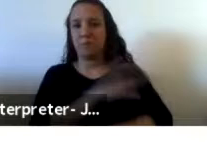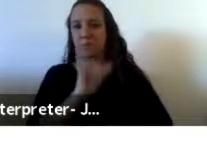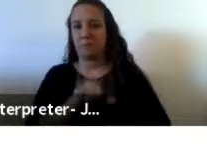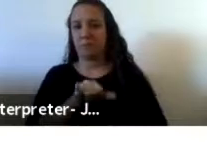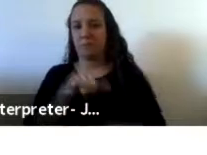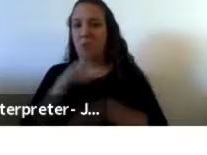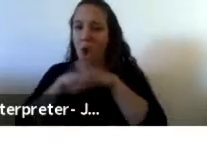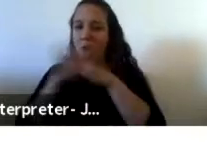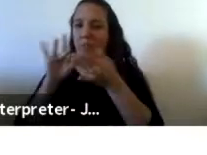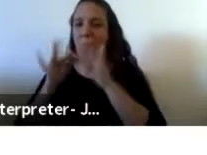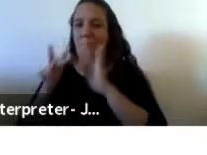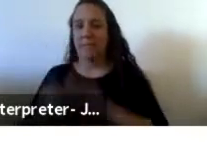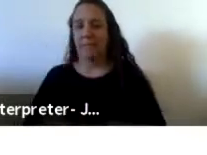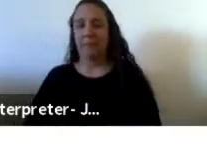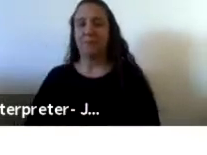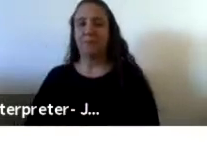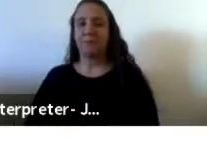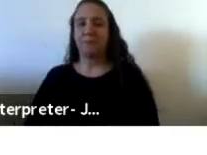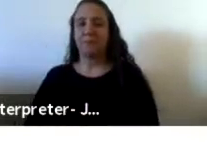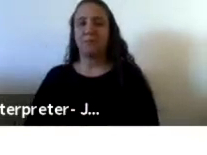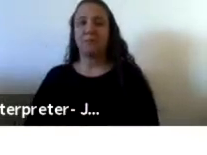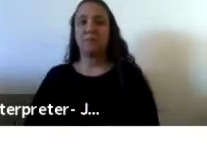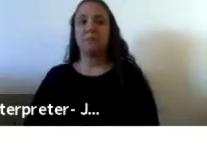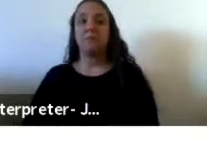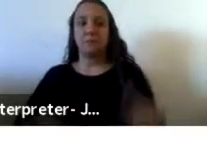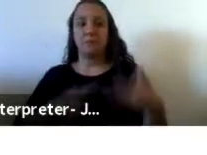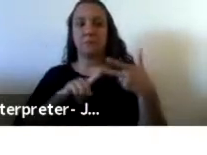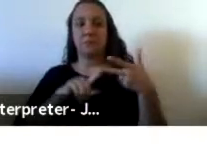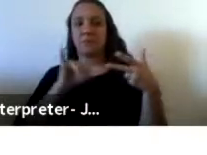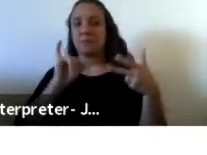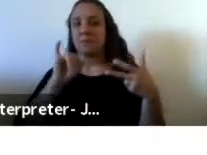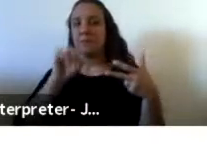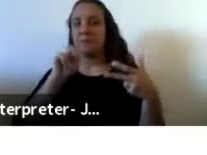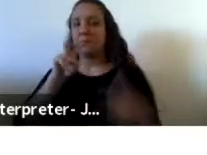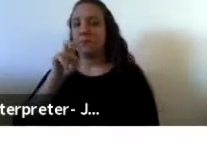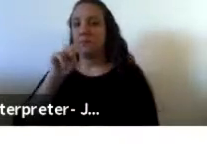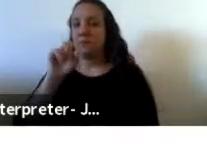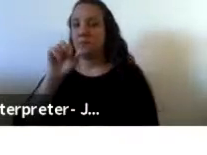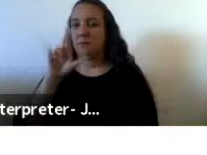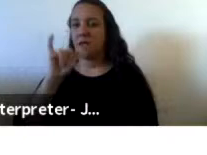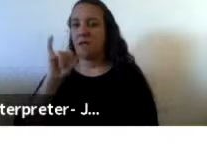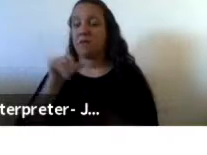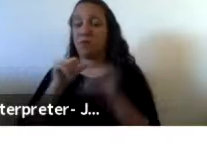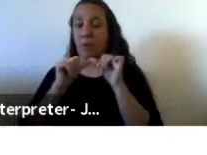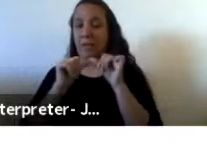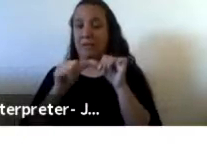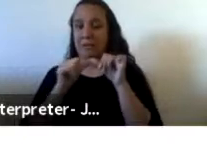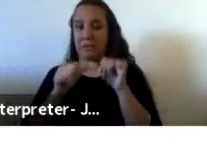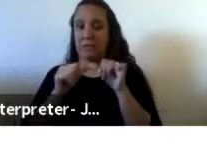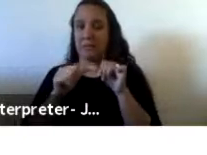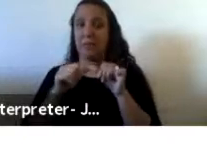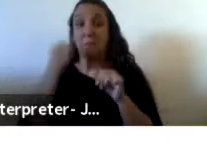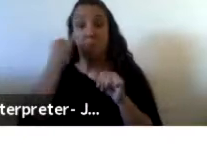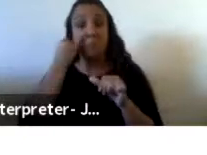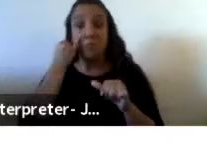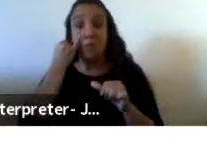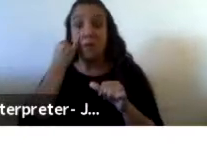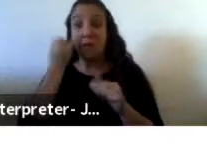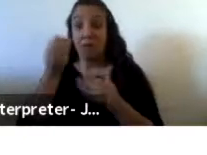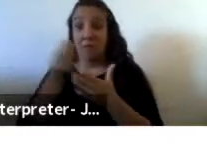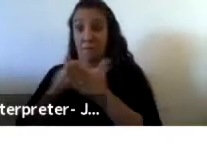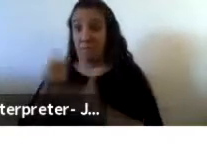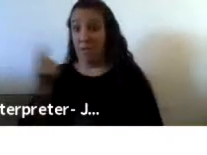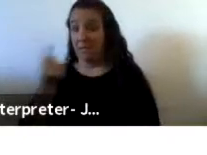your website and inventory consistency. One thing that I will tell you, that for me, if I go in and I buy